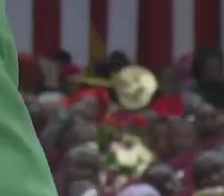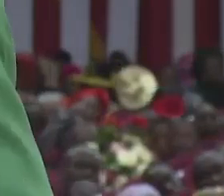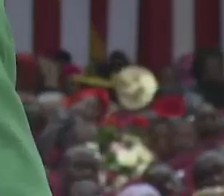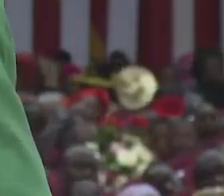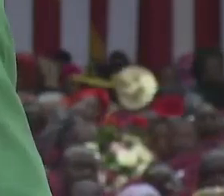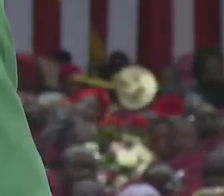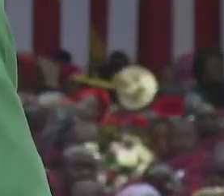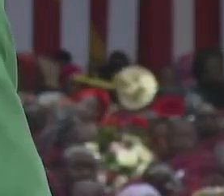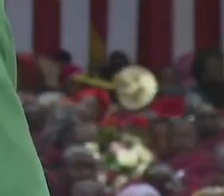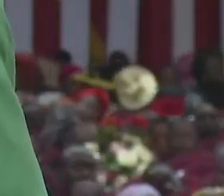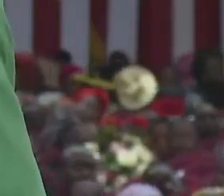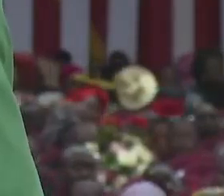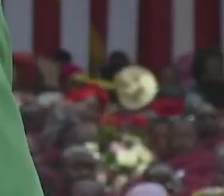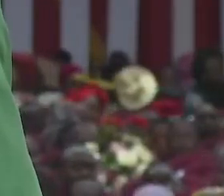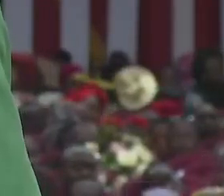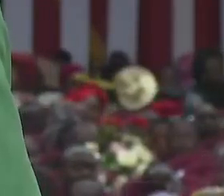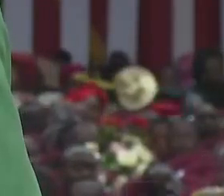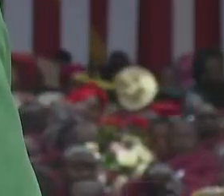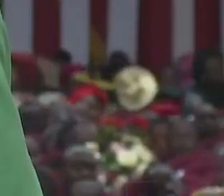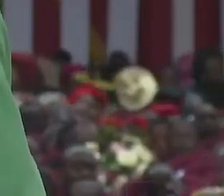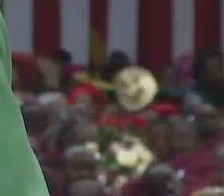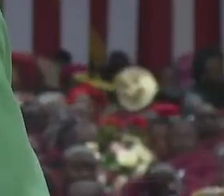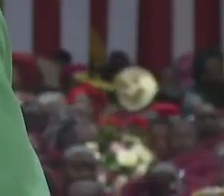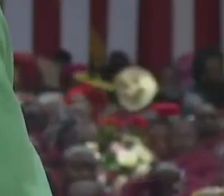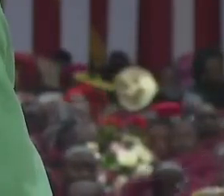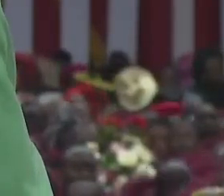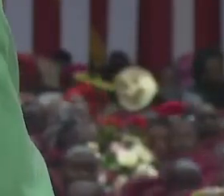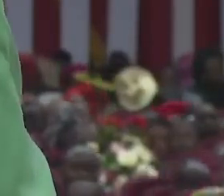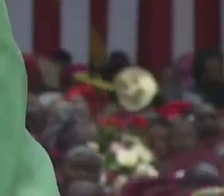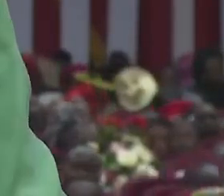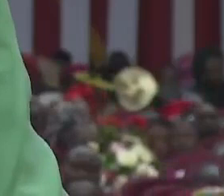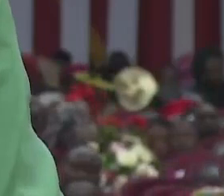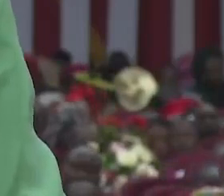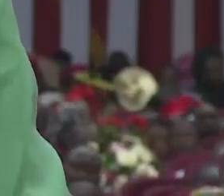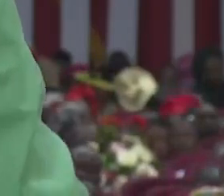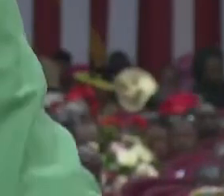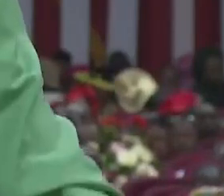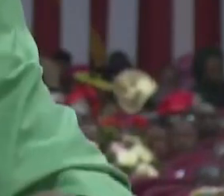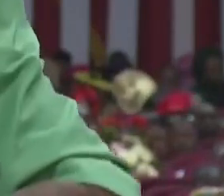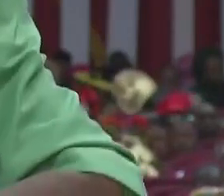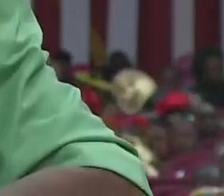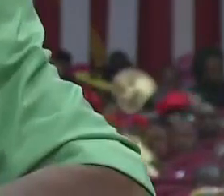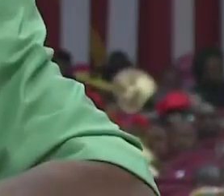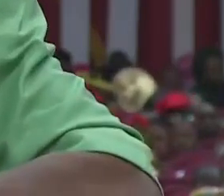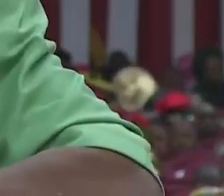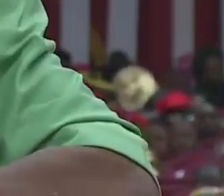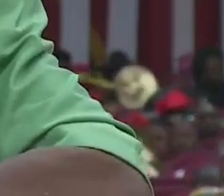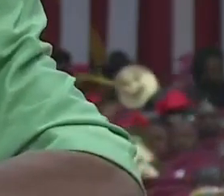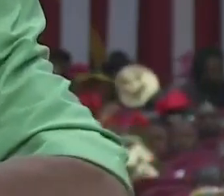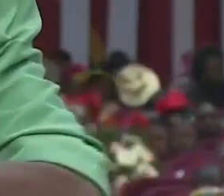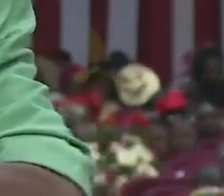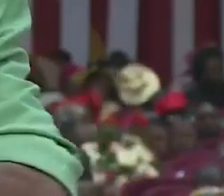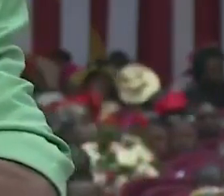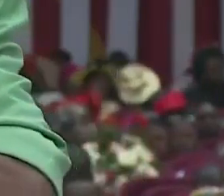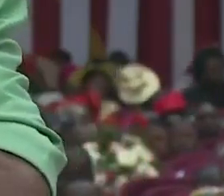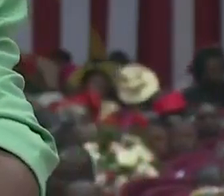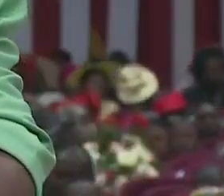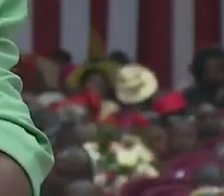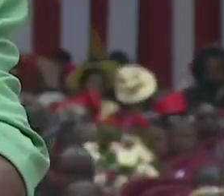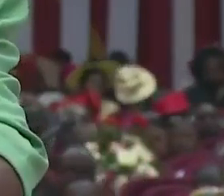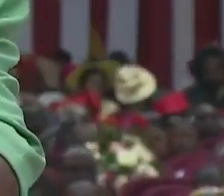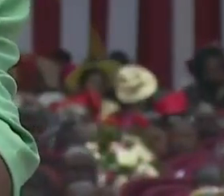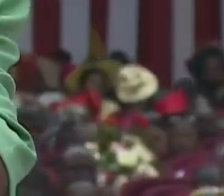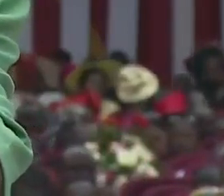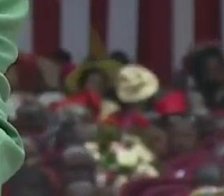igbala. And I mean genuine one. Igbala to munadoko ni o. Not the kind